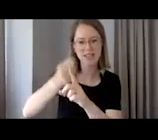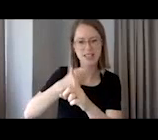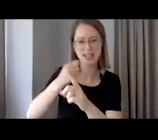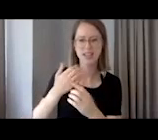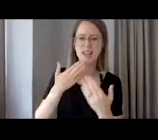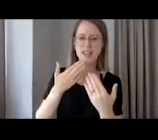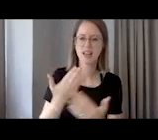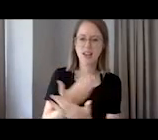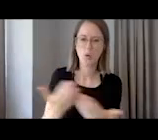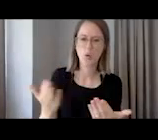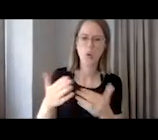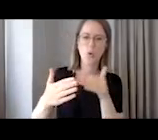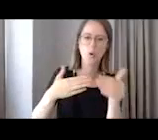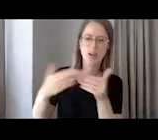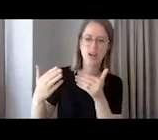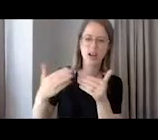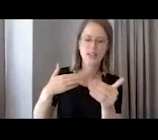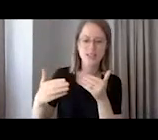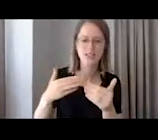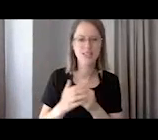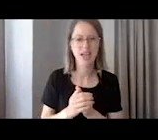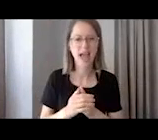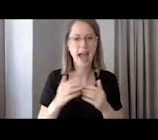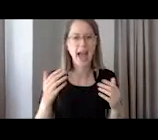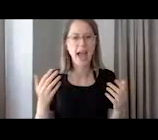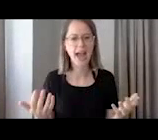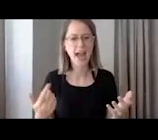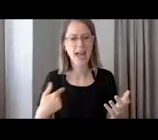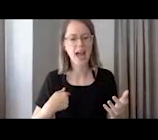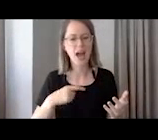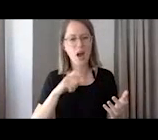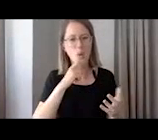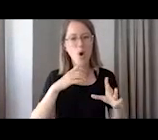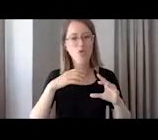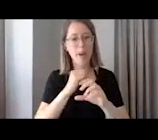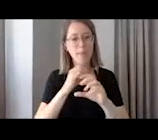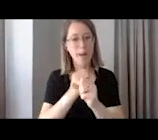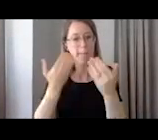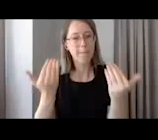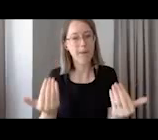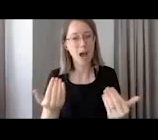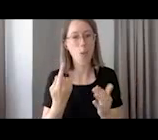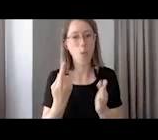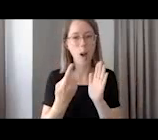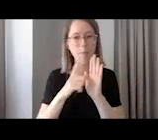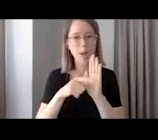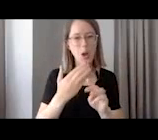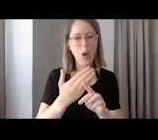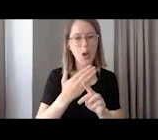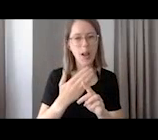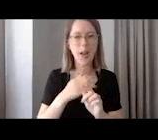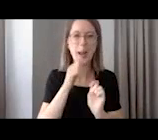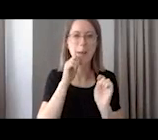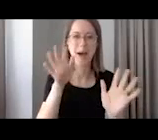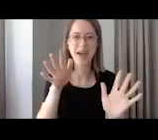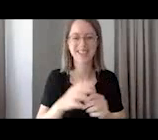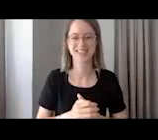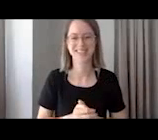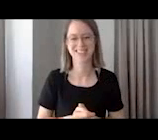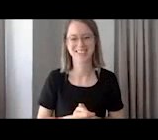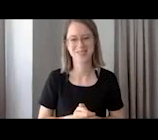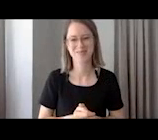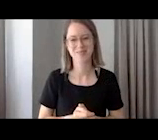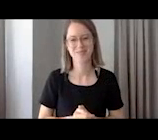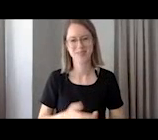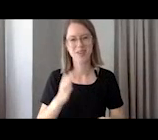all the organisers, and I'm gonna wrap things up there. We're 1 minute early, which is amazing, and I'm sure